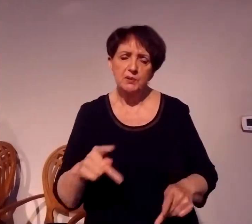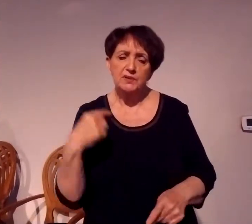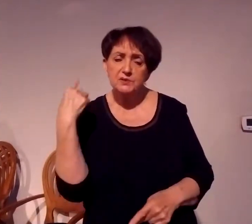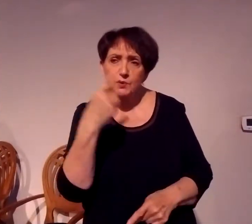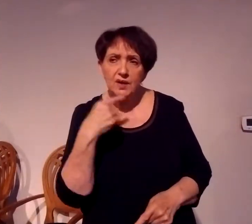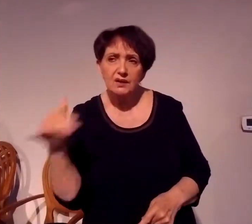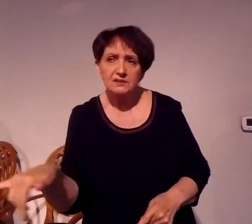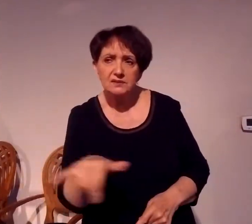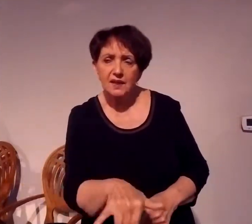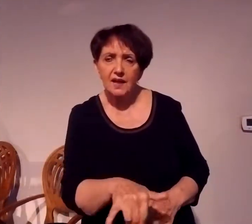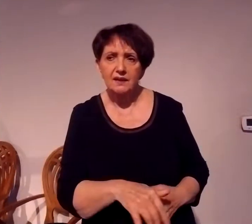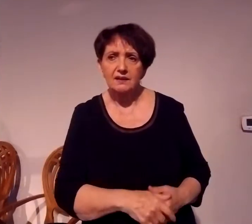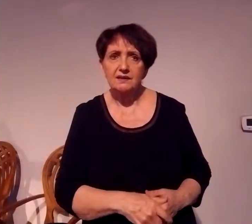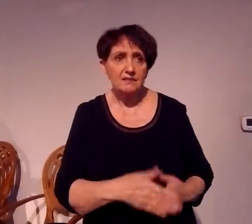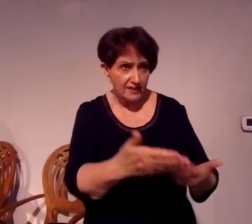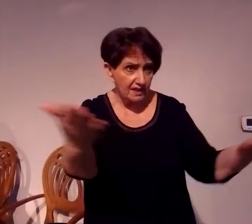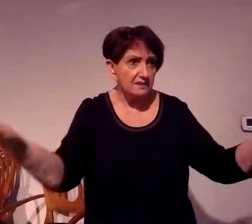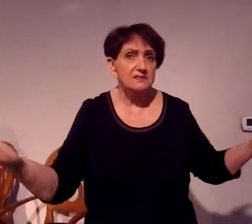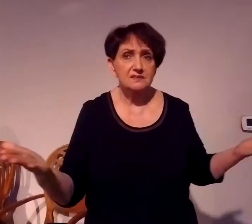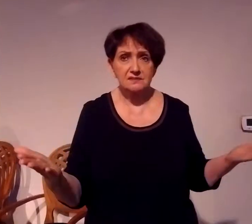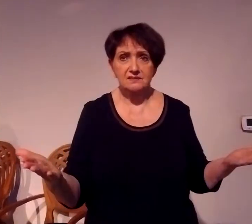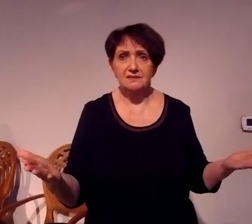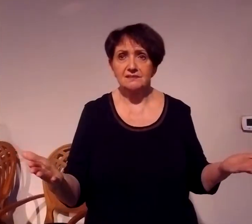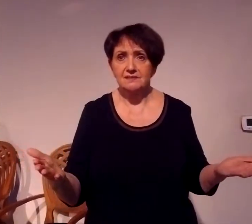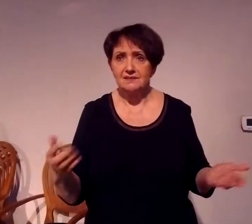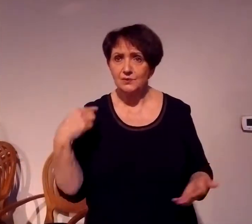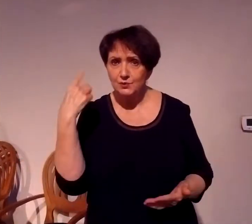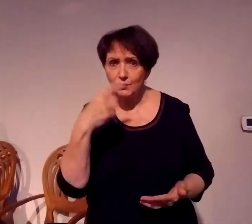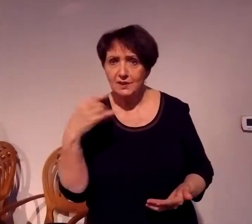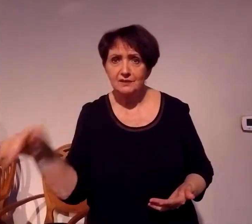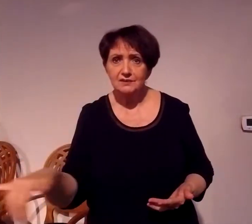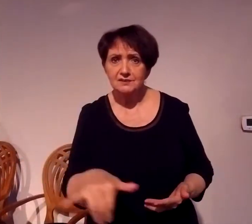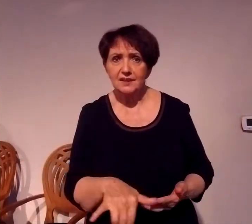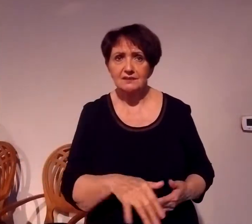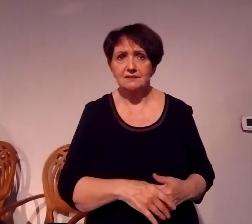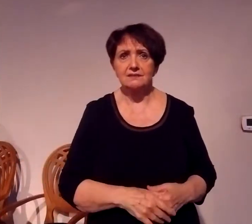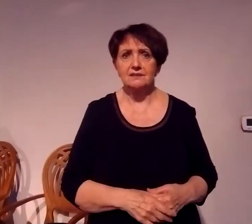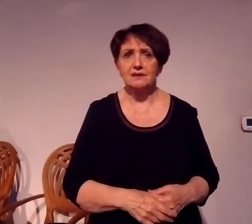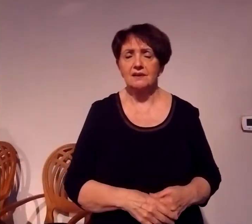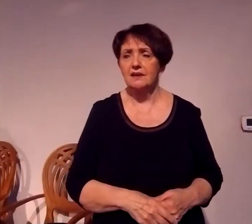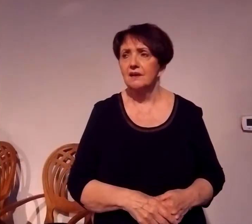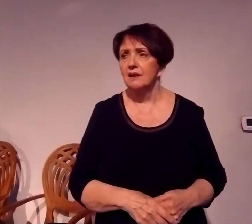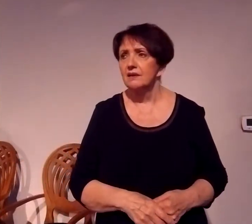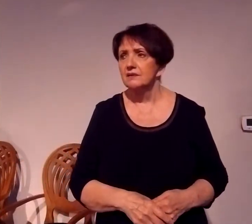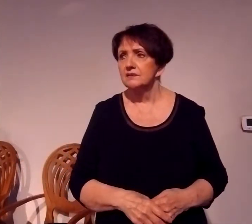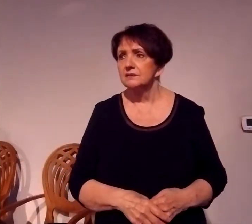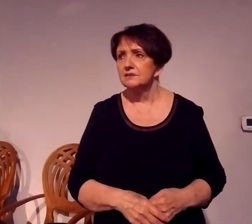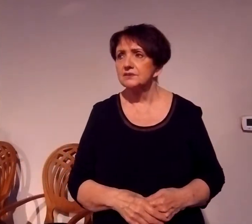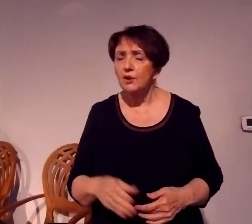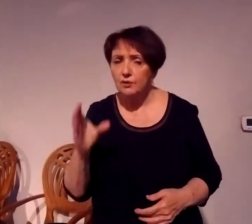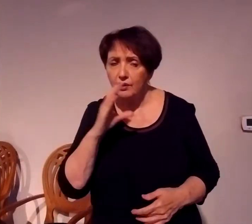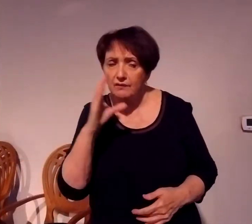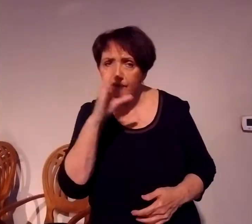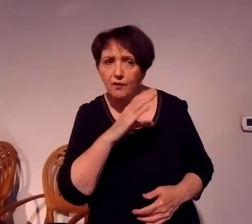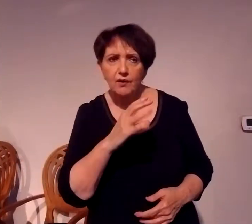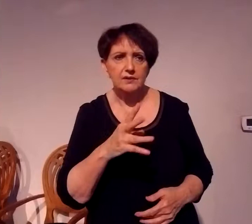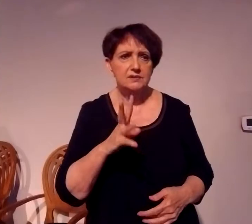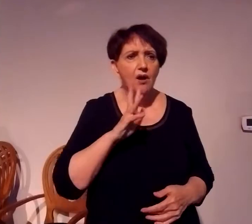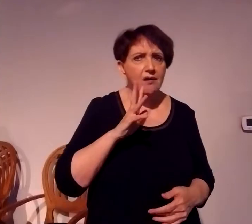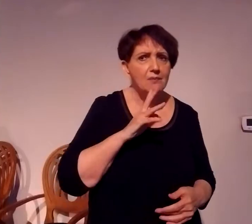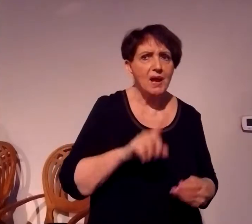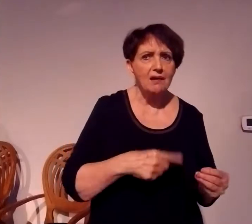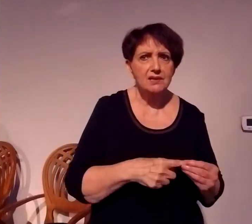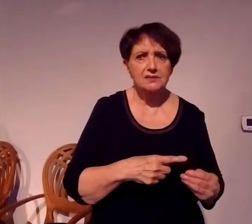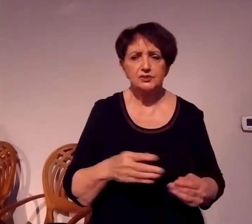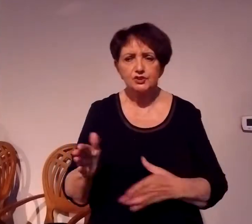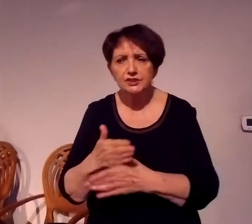like. This is what it looks like. So look for it, speak about it, share